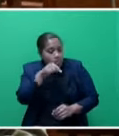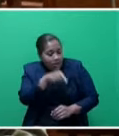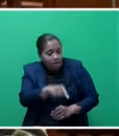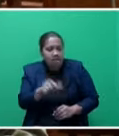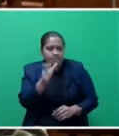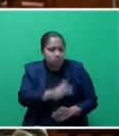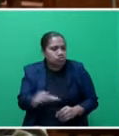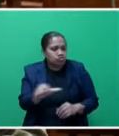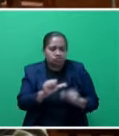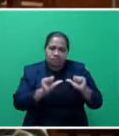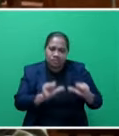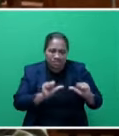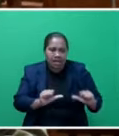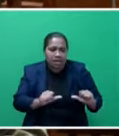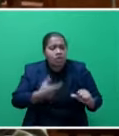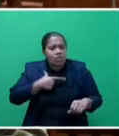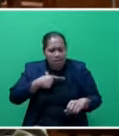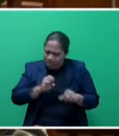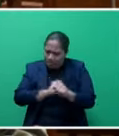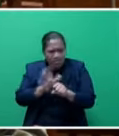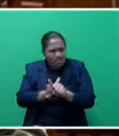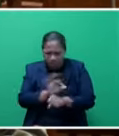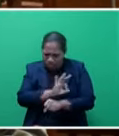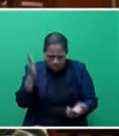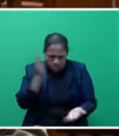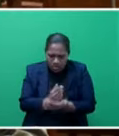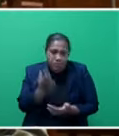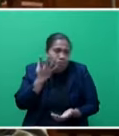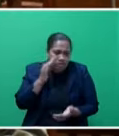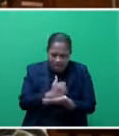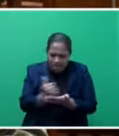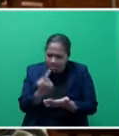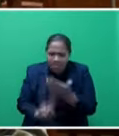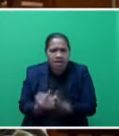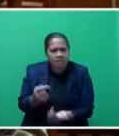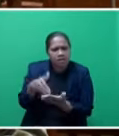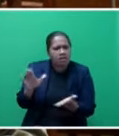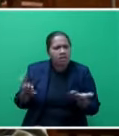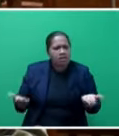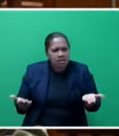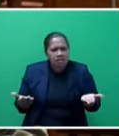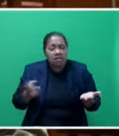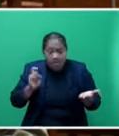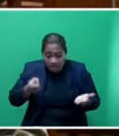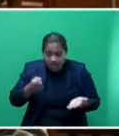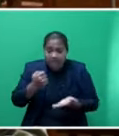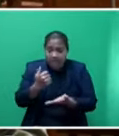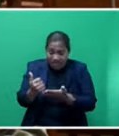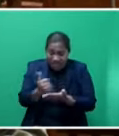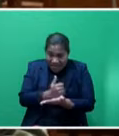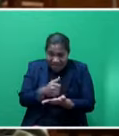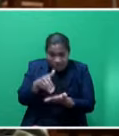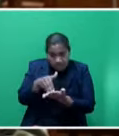will not end when this act comes into place. If this act comes into effect today,